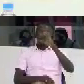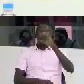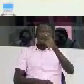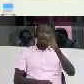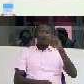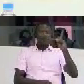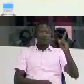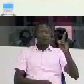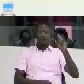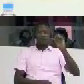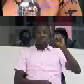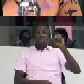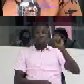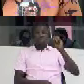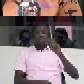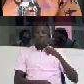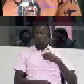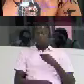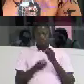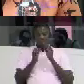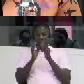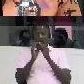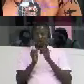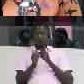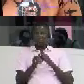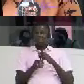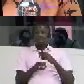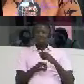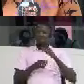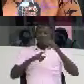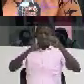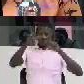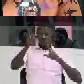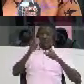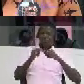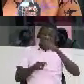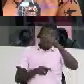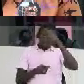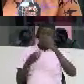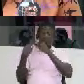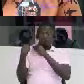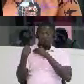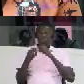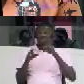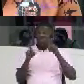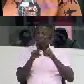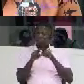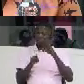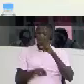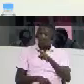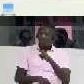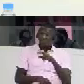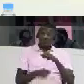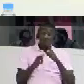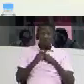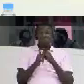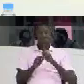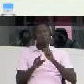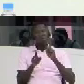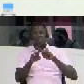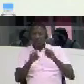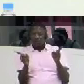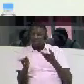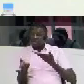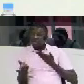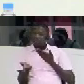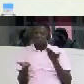the positions are essentially the same, the position of RSM and the position of CDO, or perhaps tell us what differences there are. Waaw wax